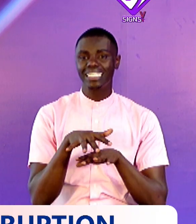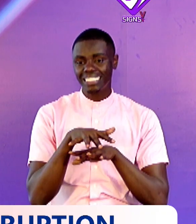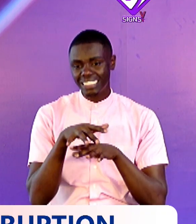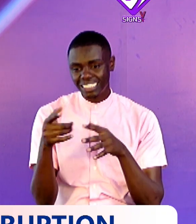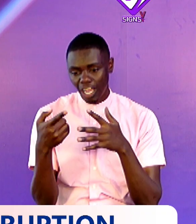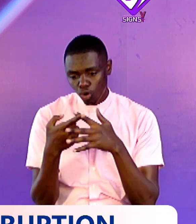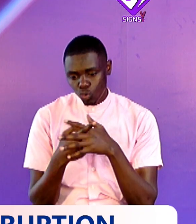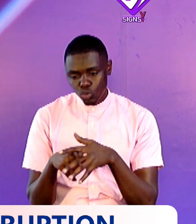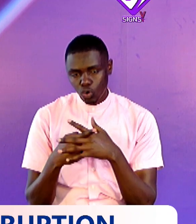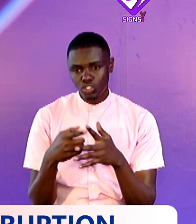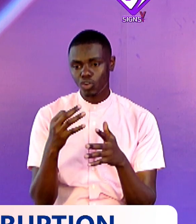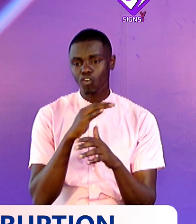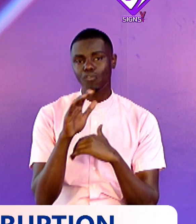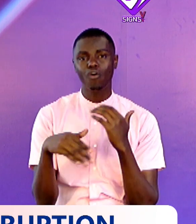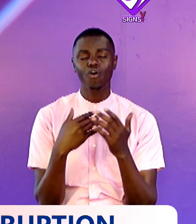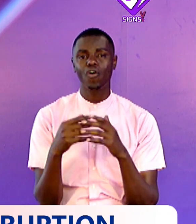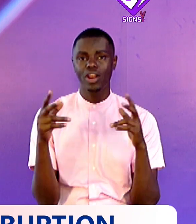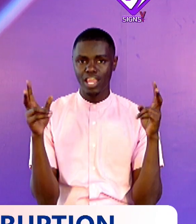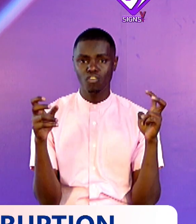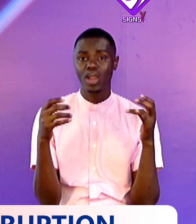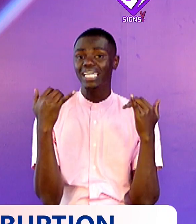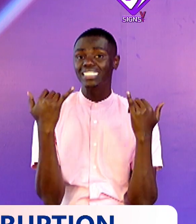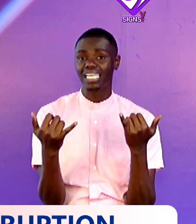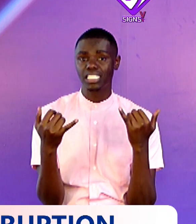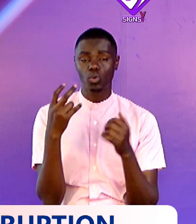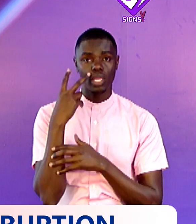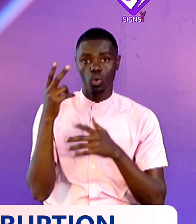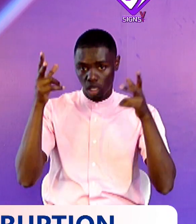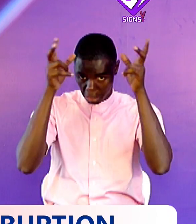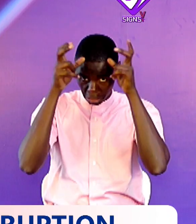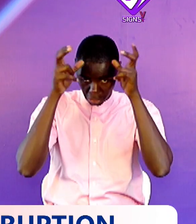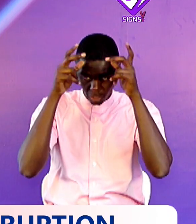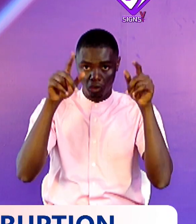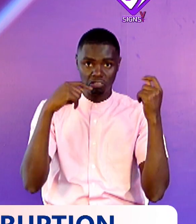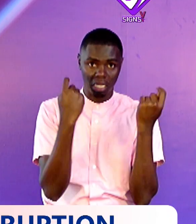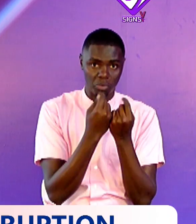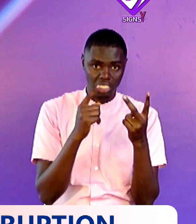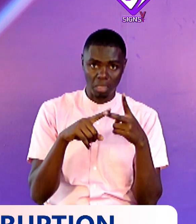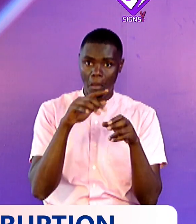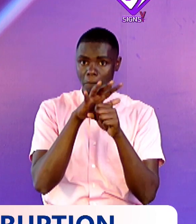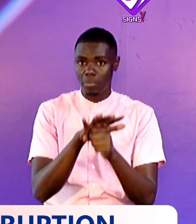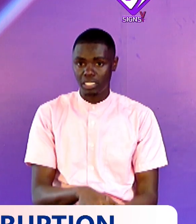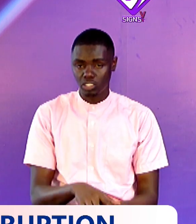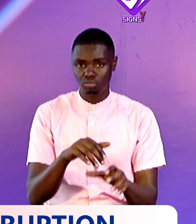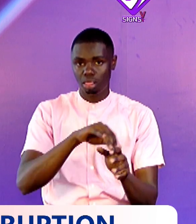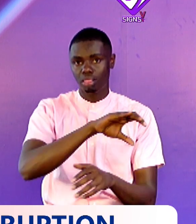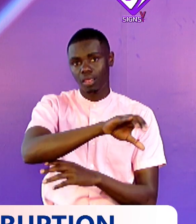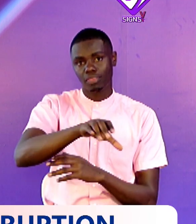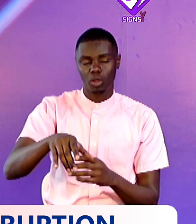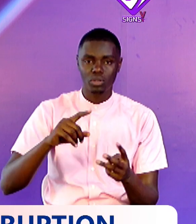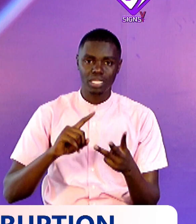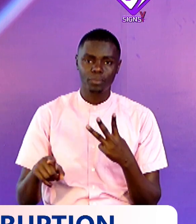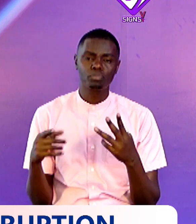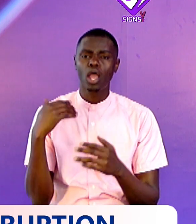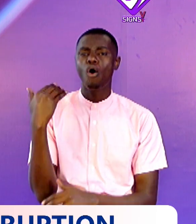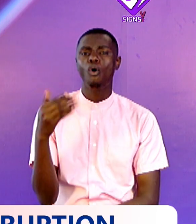of all evil. And in this case, we are looking at evils like tribalism, marginalization within counties. There is